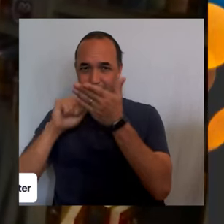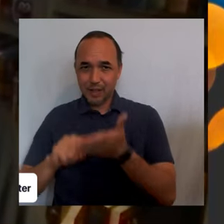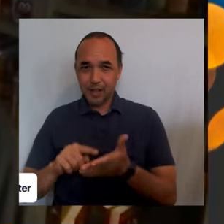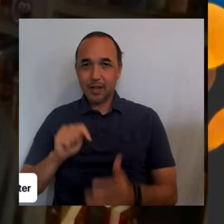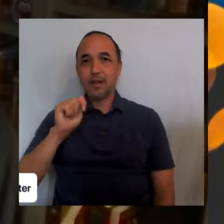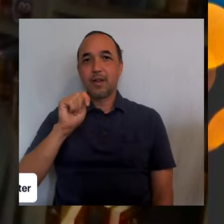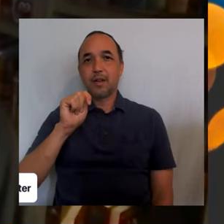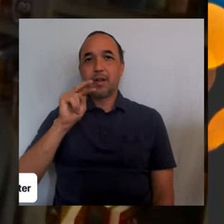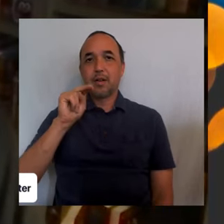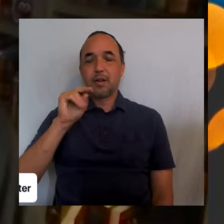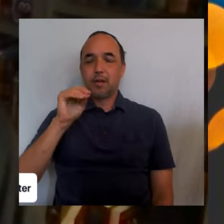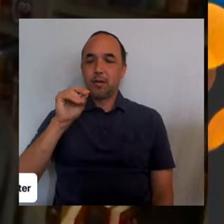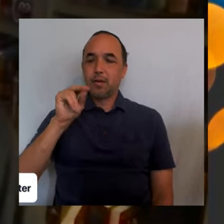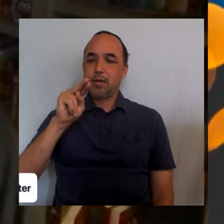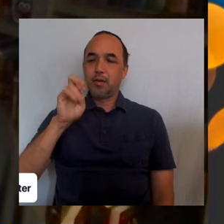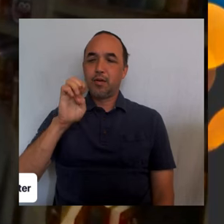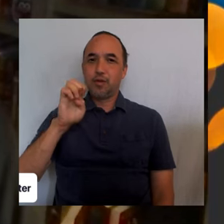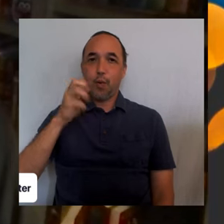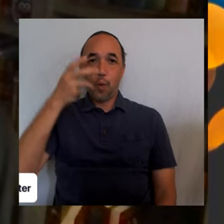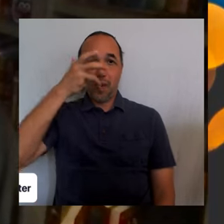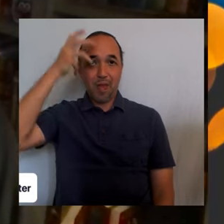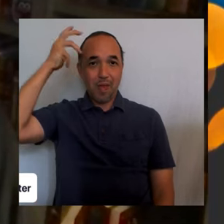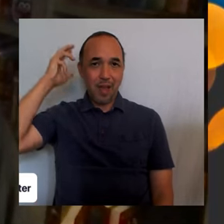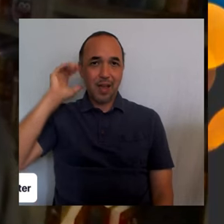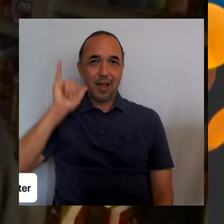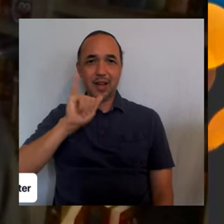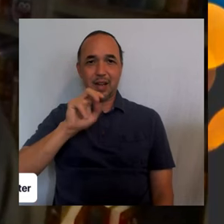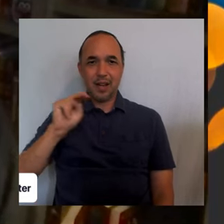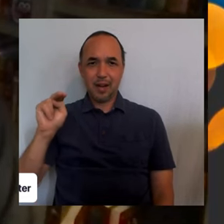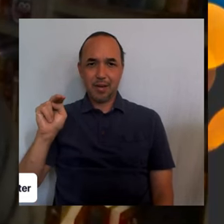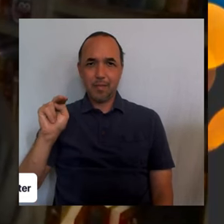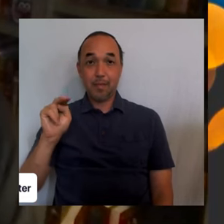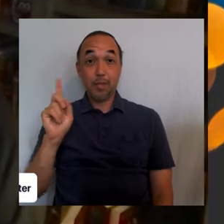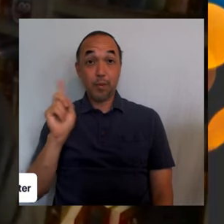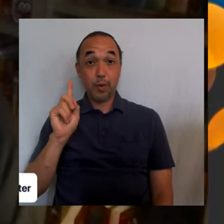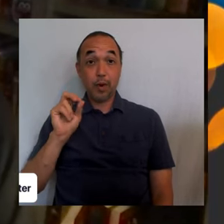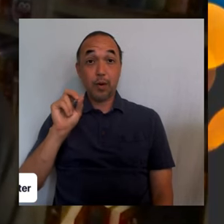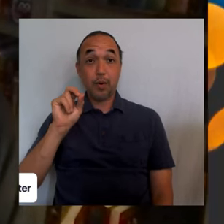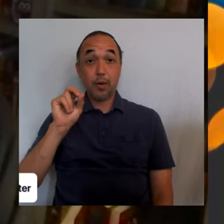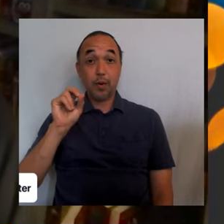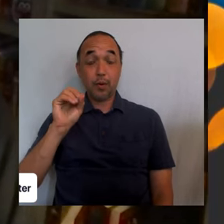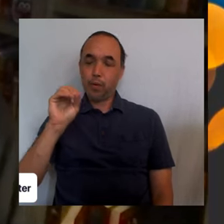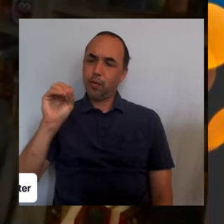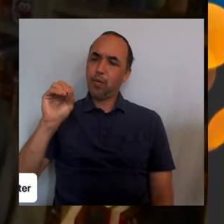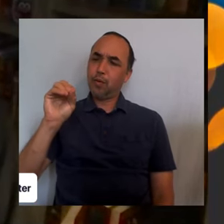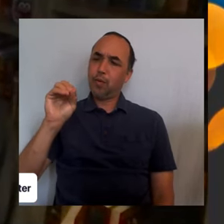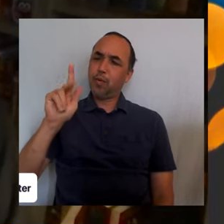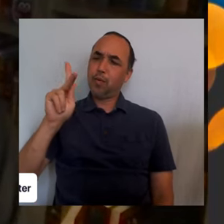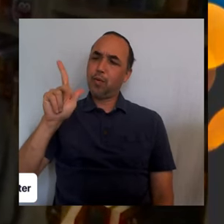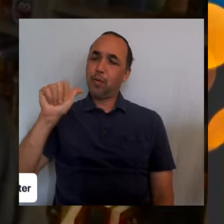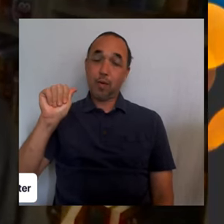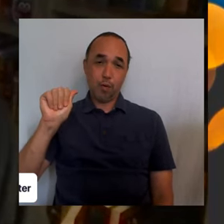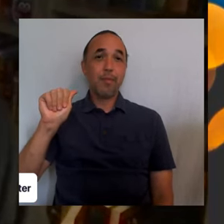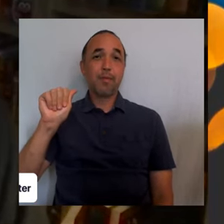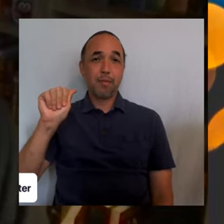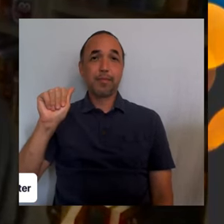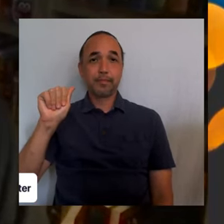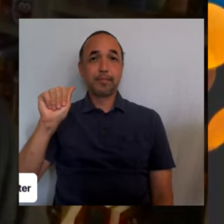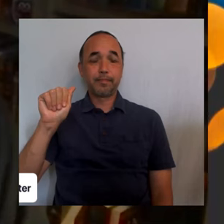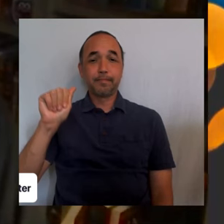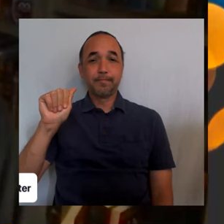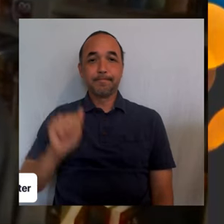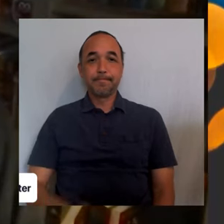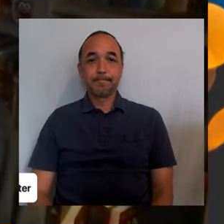Inn. And it's in Oklahoma. And this place